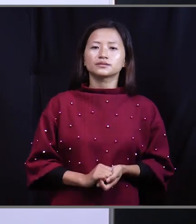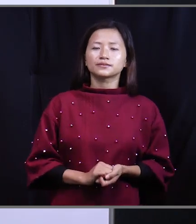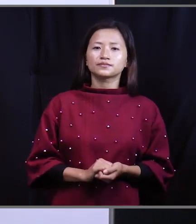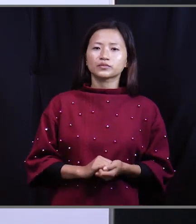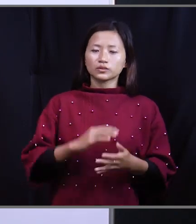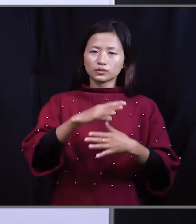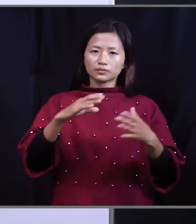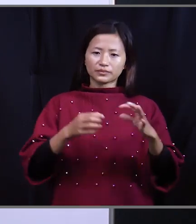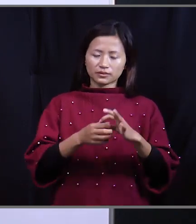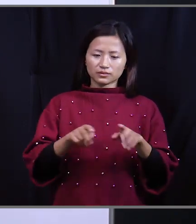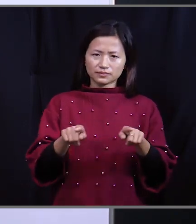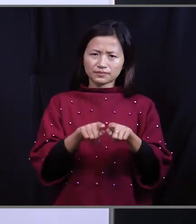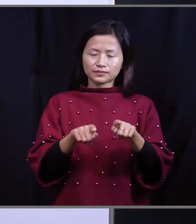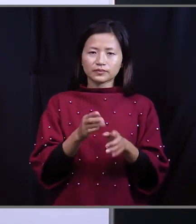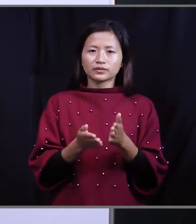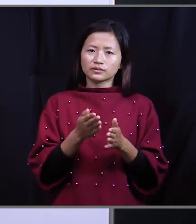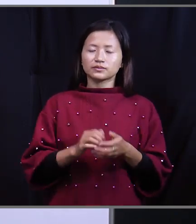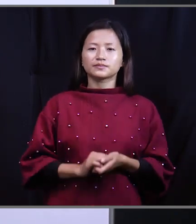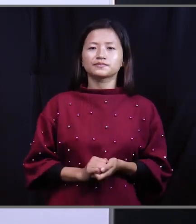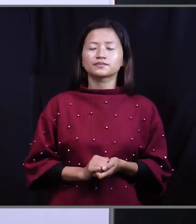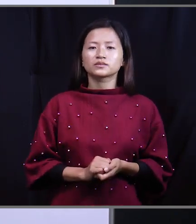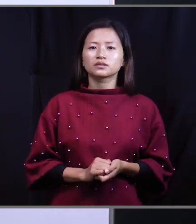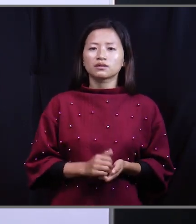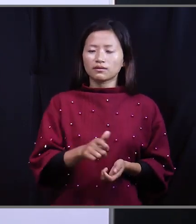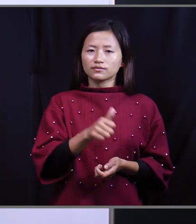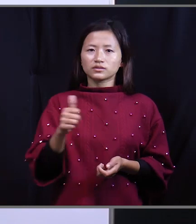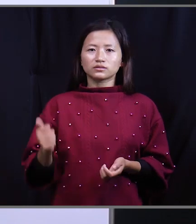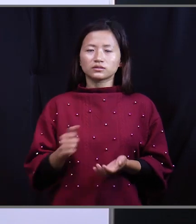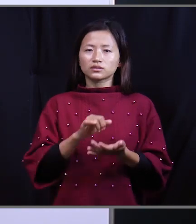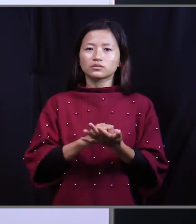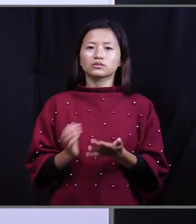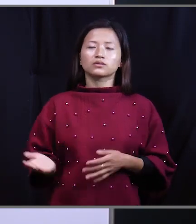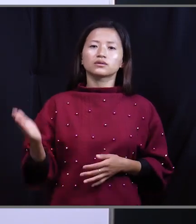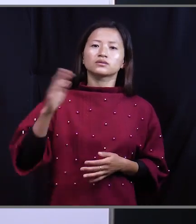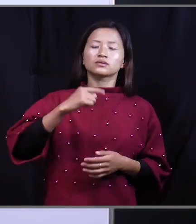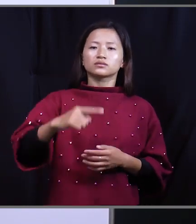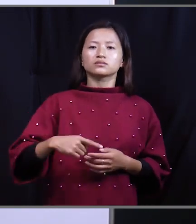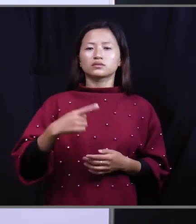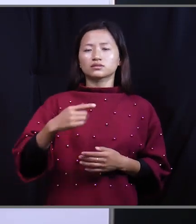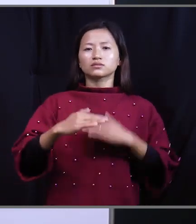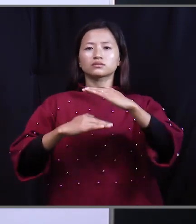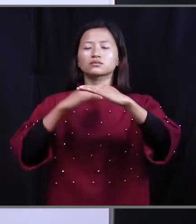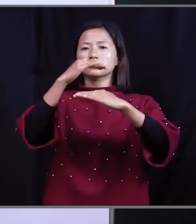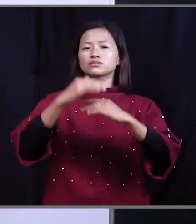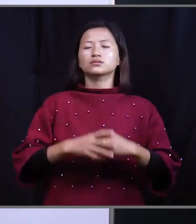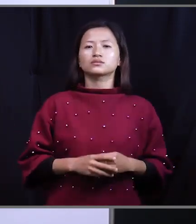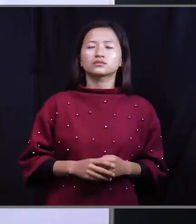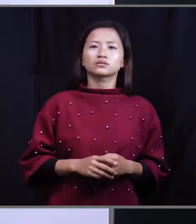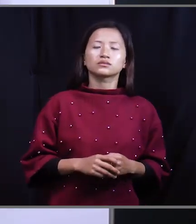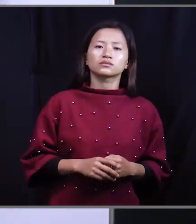they will pair up. You will see that the nucleus are still there. So after that will come the next stage.